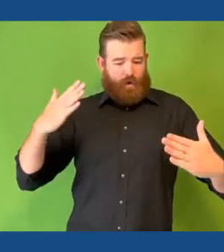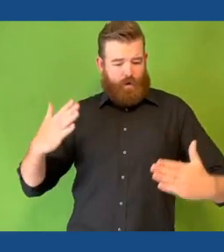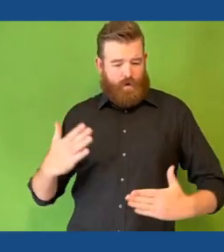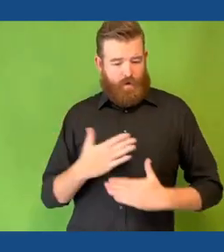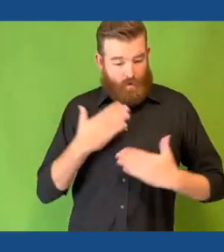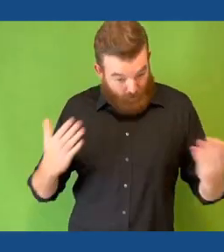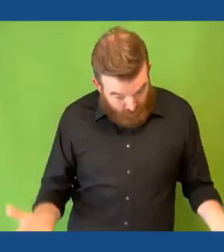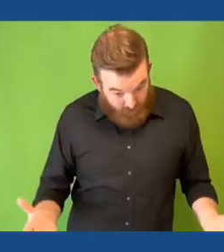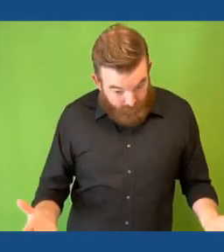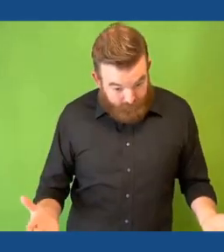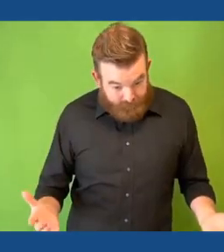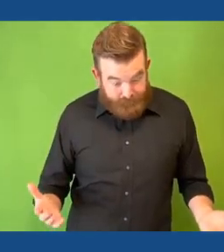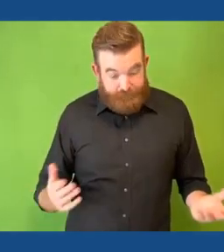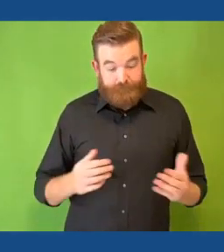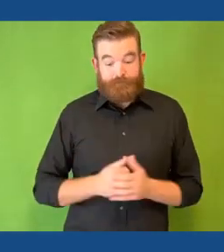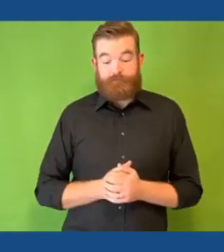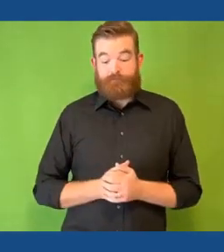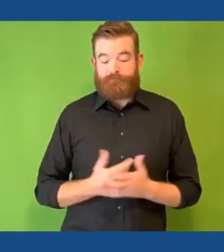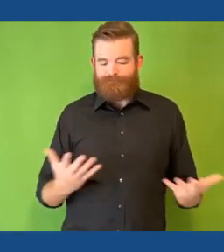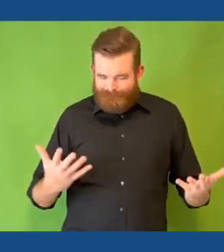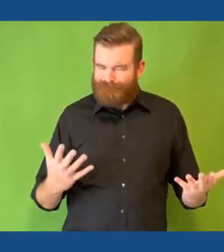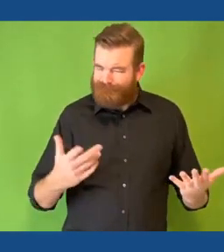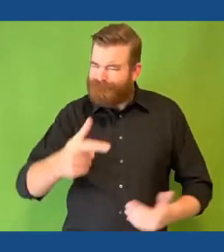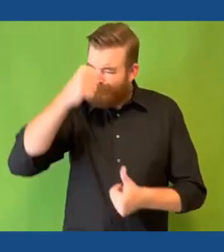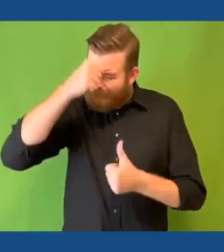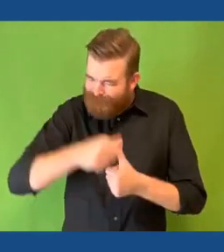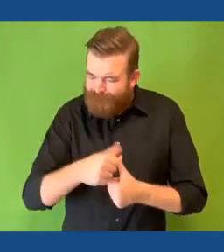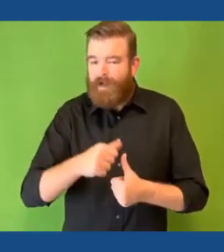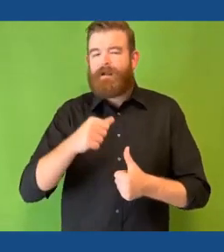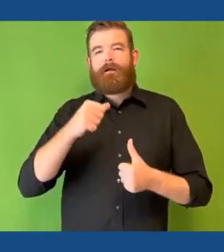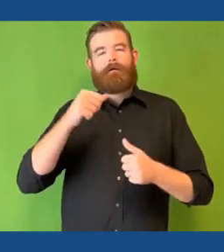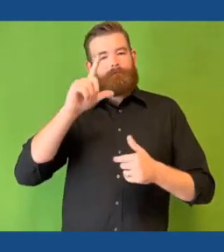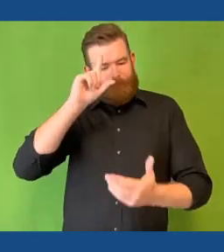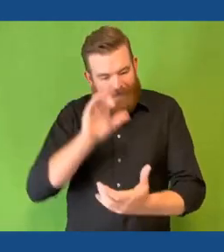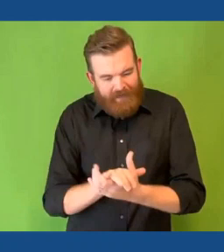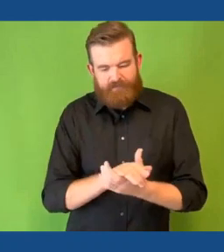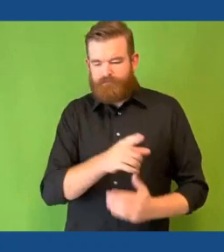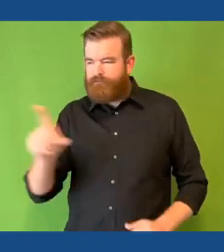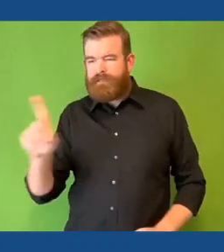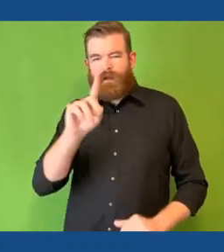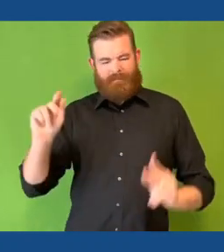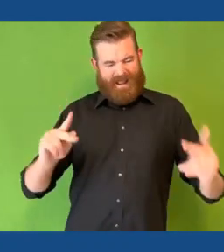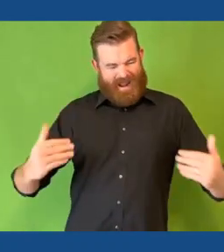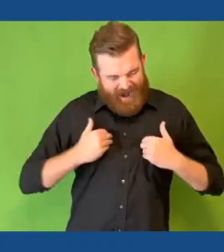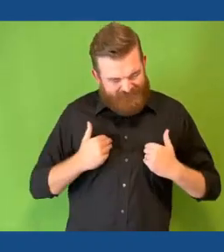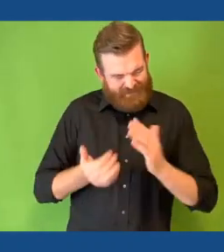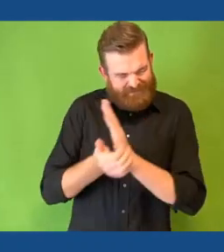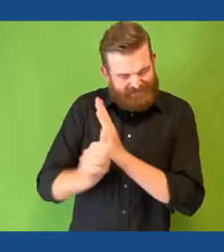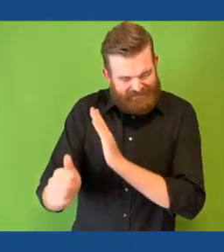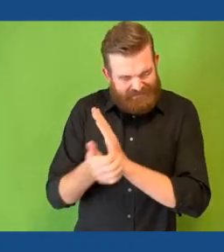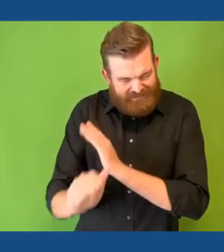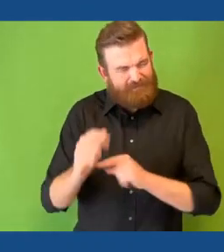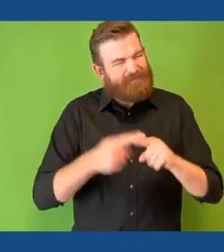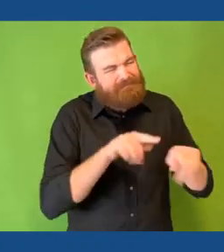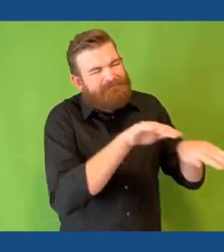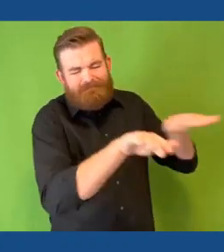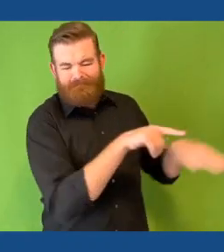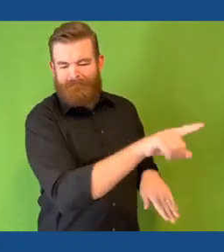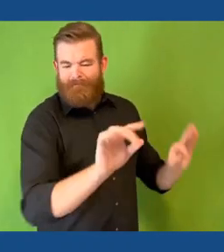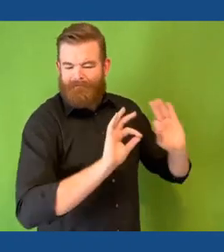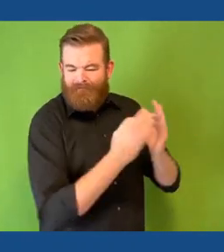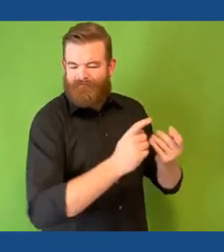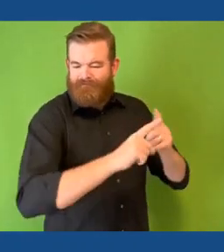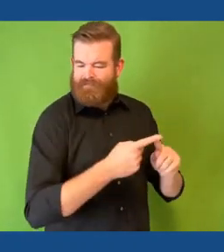others with her love of music. Let's remember to value and believe in the strengths and talents of people with disabilities and encourage our